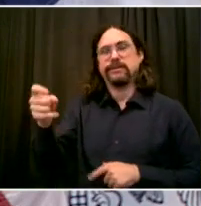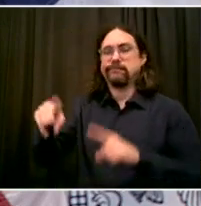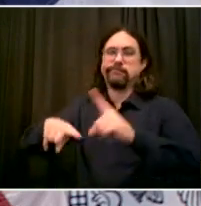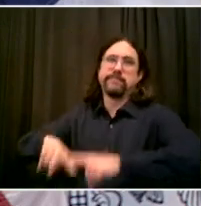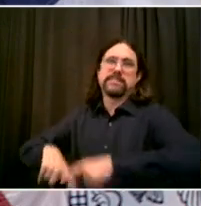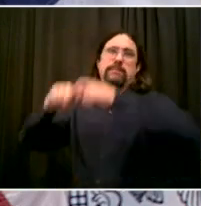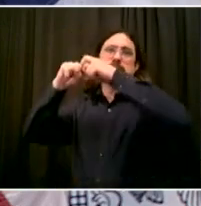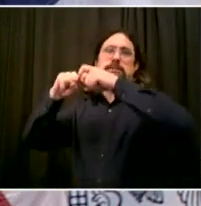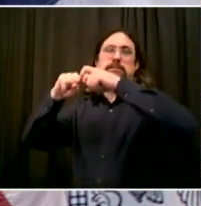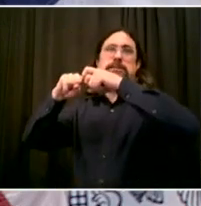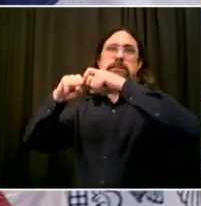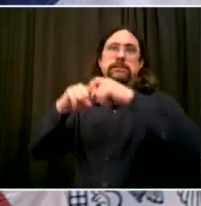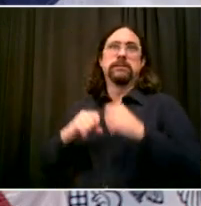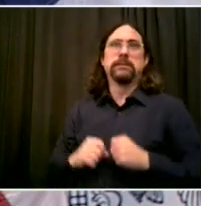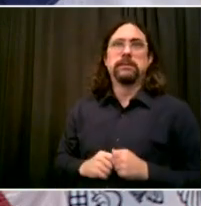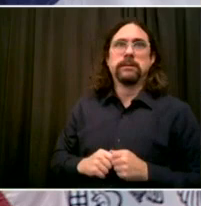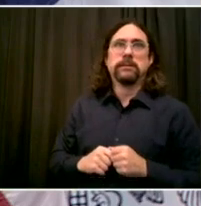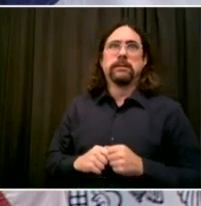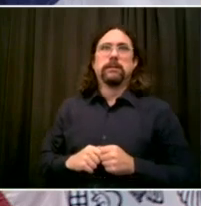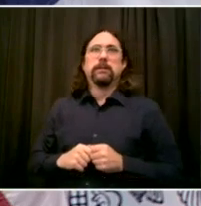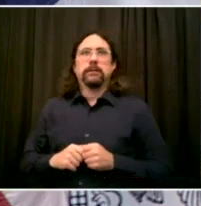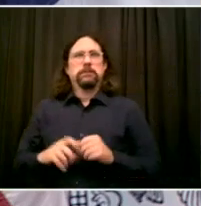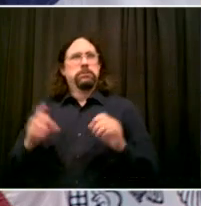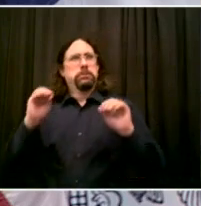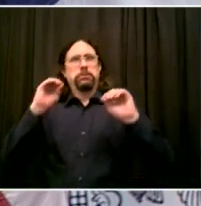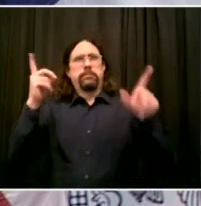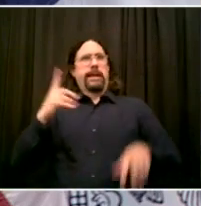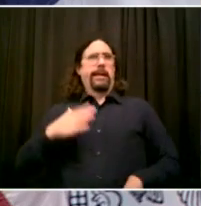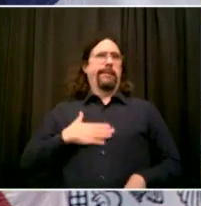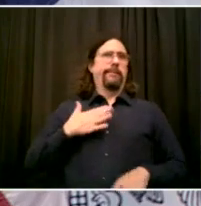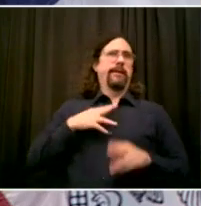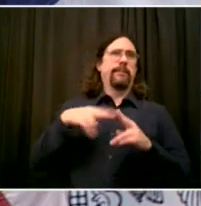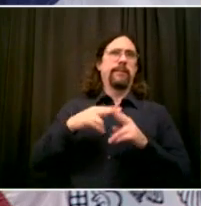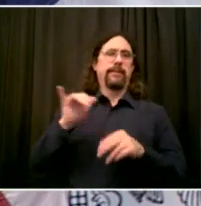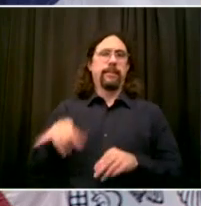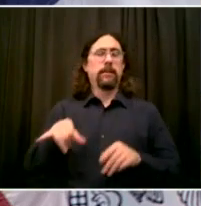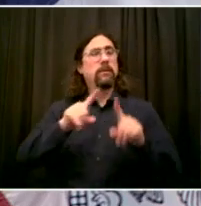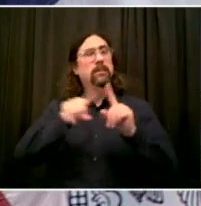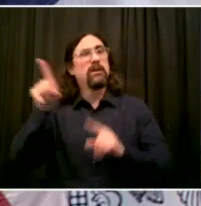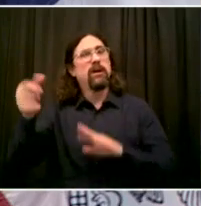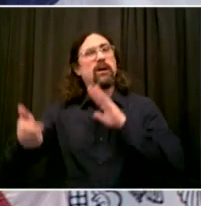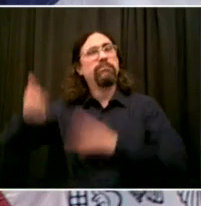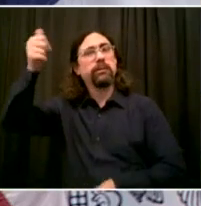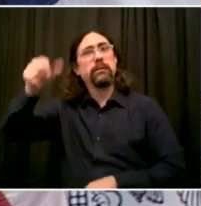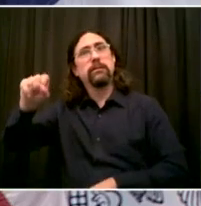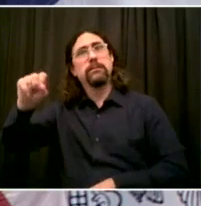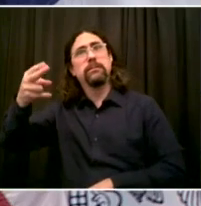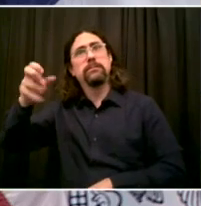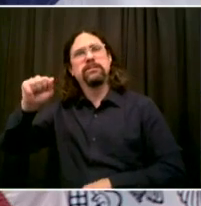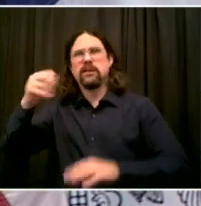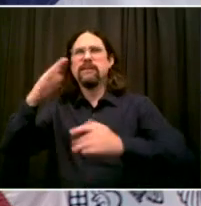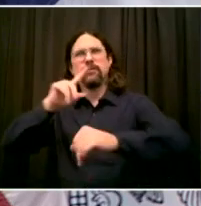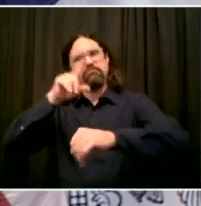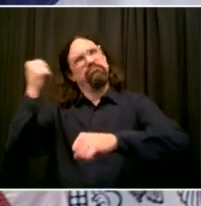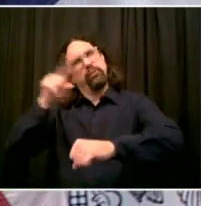it faster than I've seen any other police commissioner do it. And we're going to keep increasing and improving the speed of that